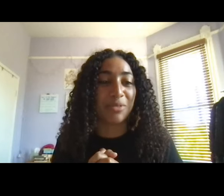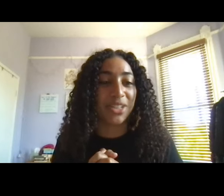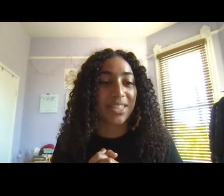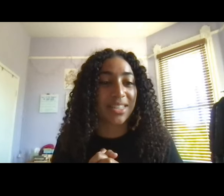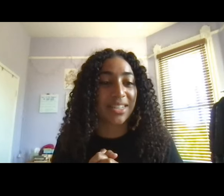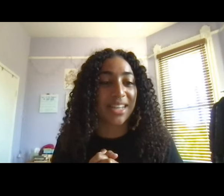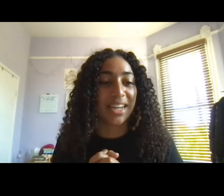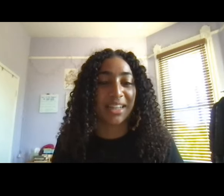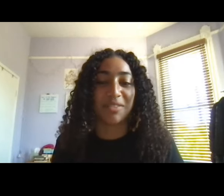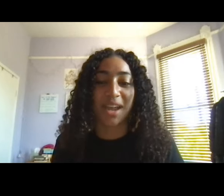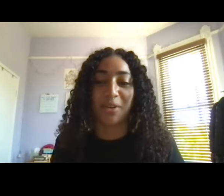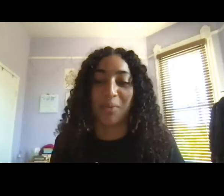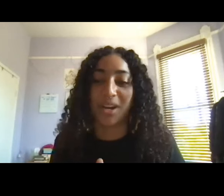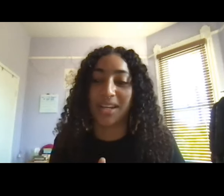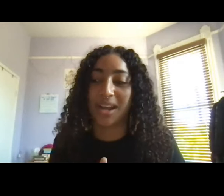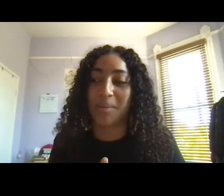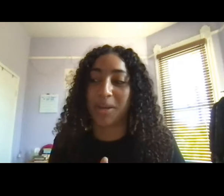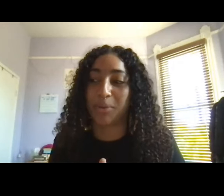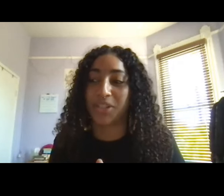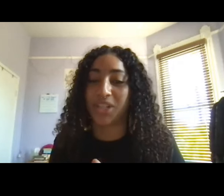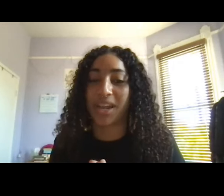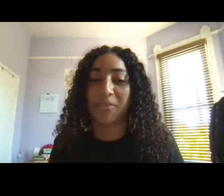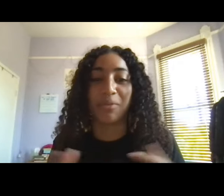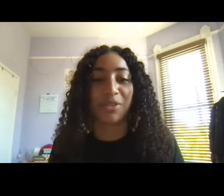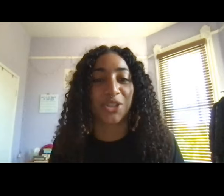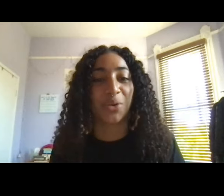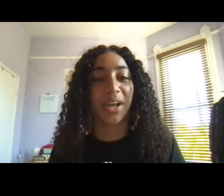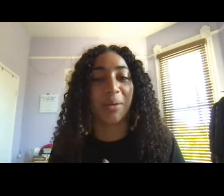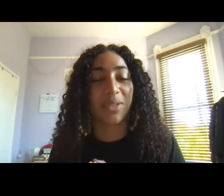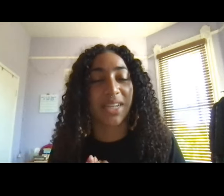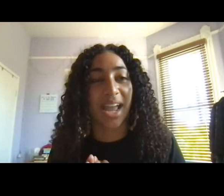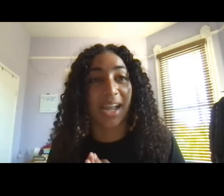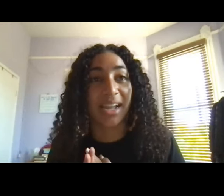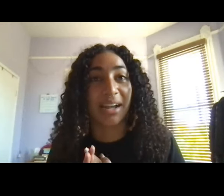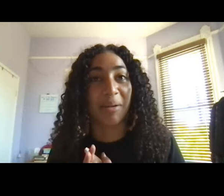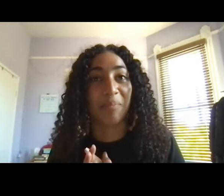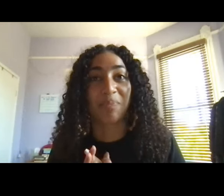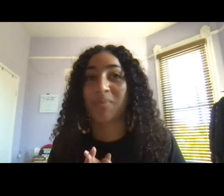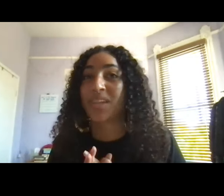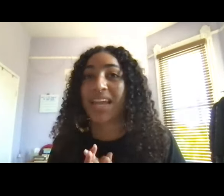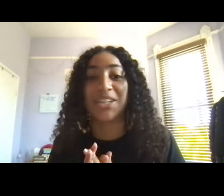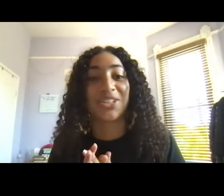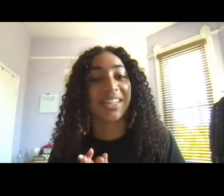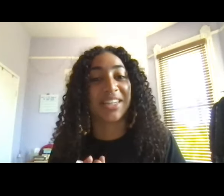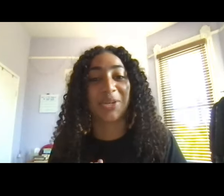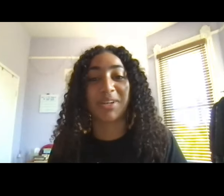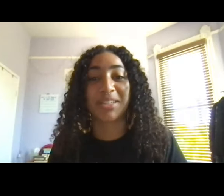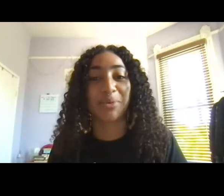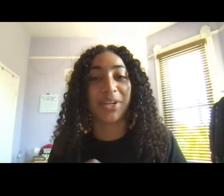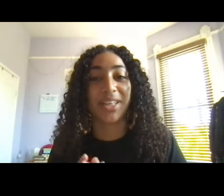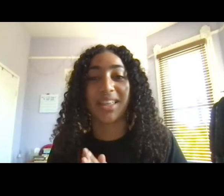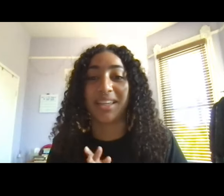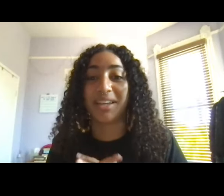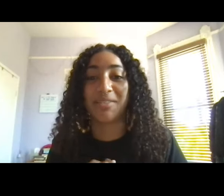And I'm just sending love to everyone and appreciate everyone for showing up today and just continuing